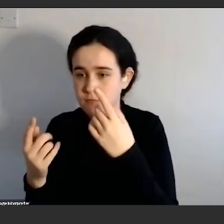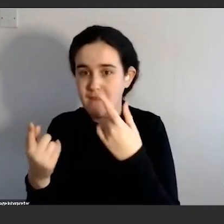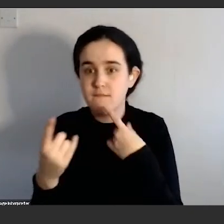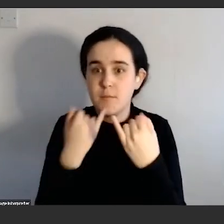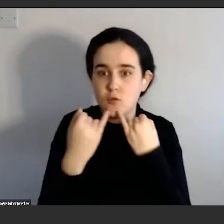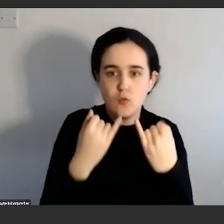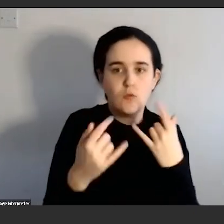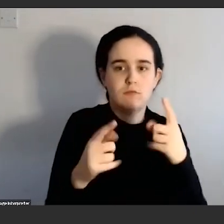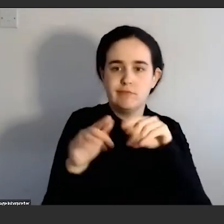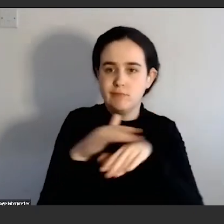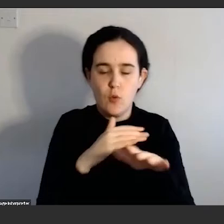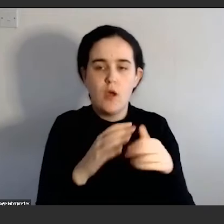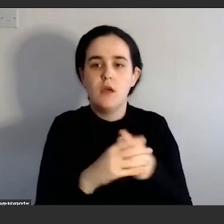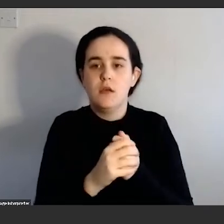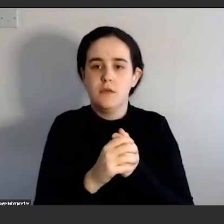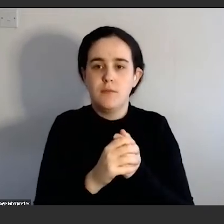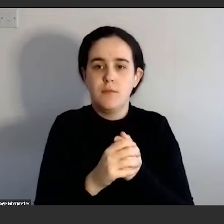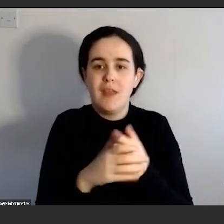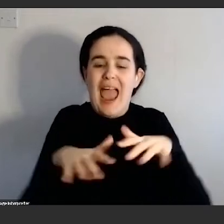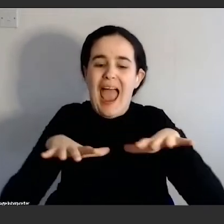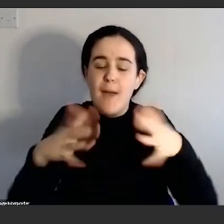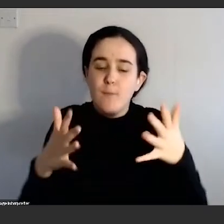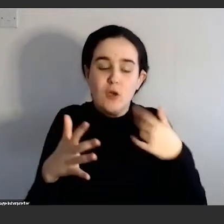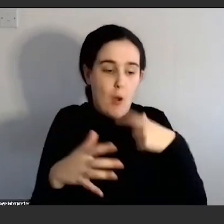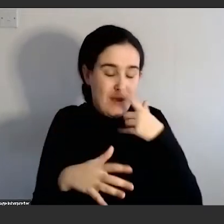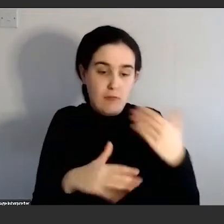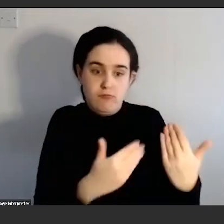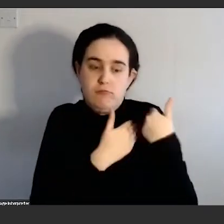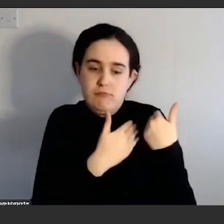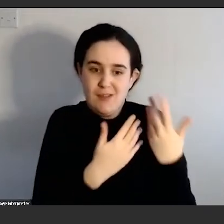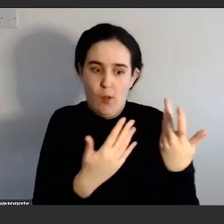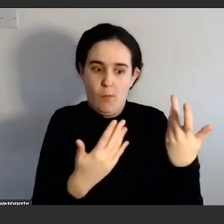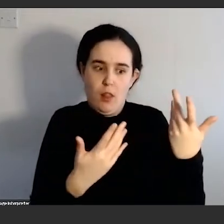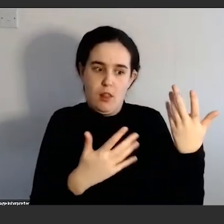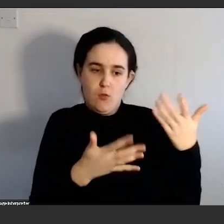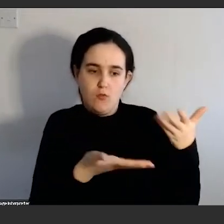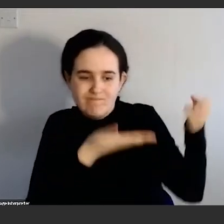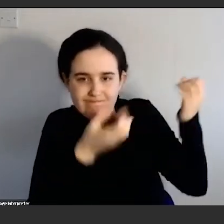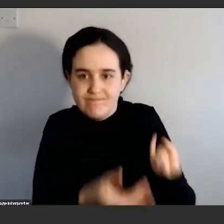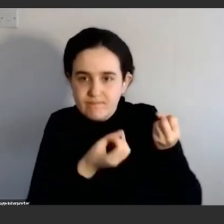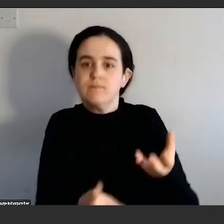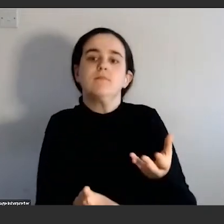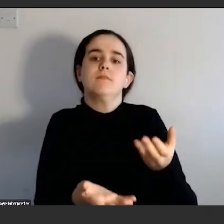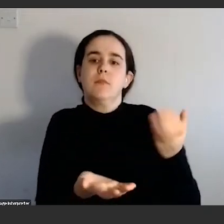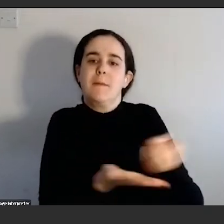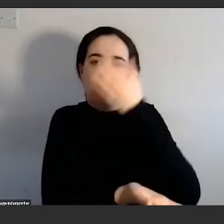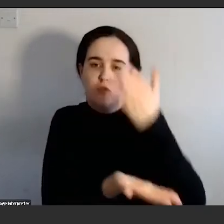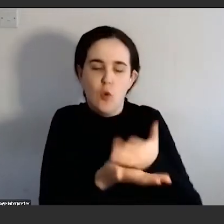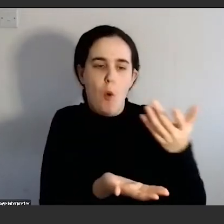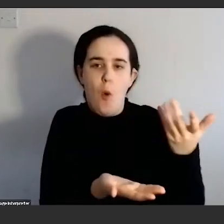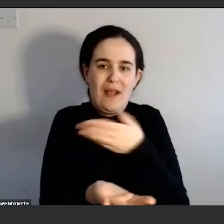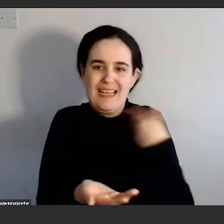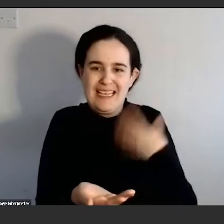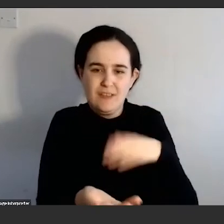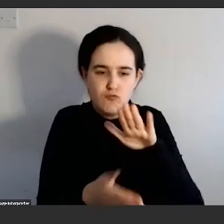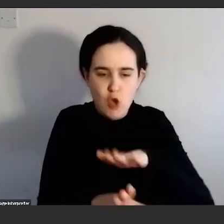our criteria meet the public needs and disability and abilities. Thank you